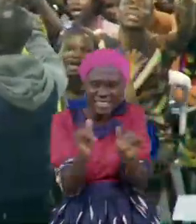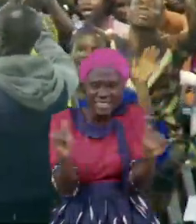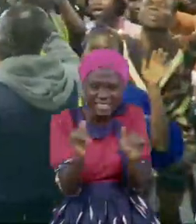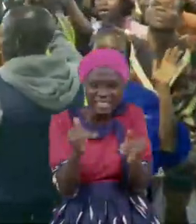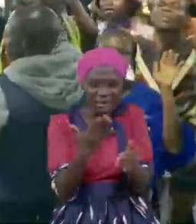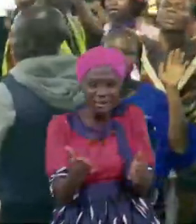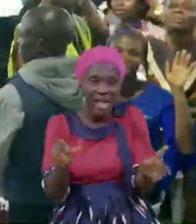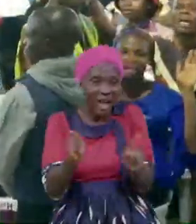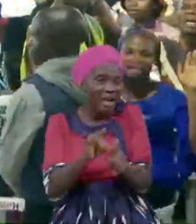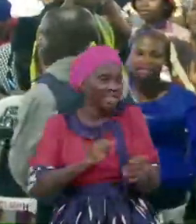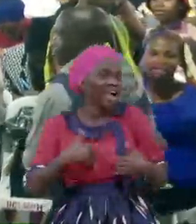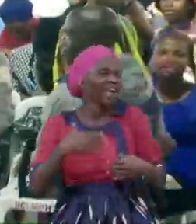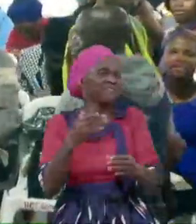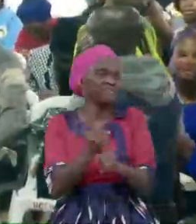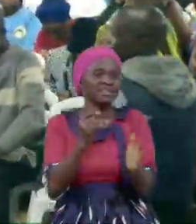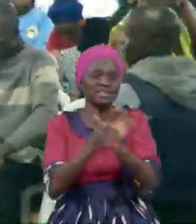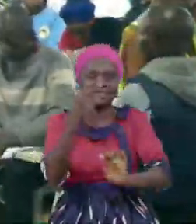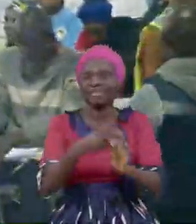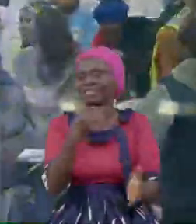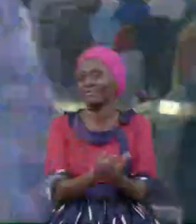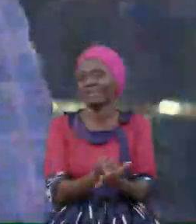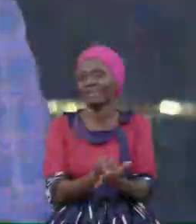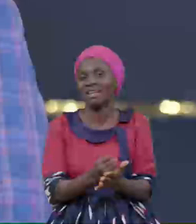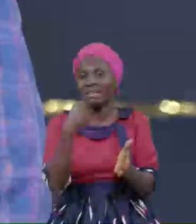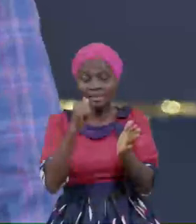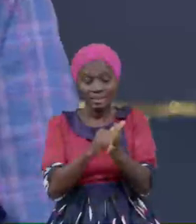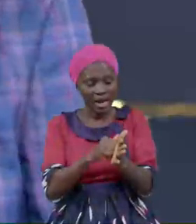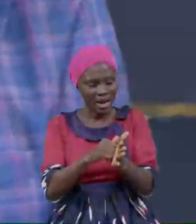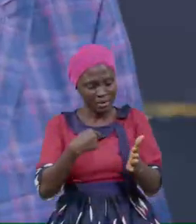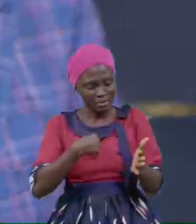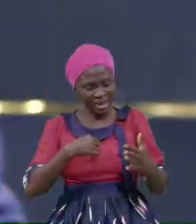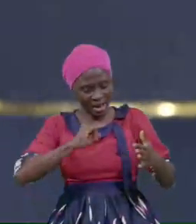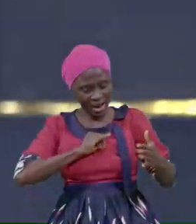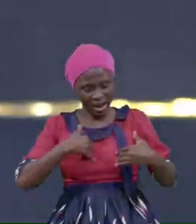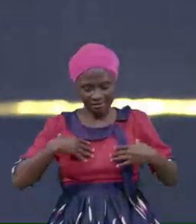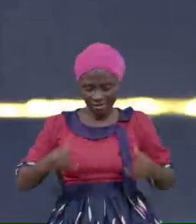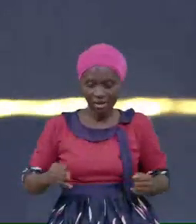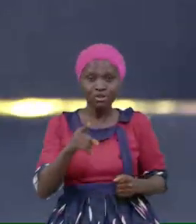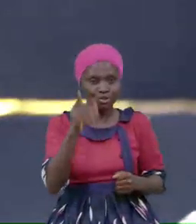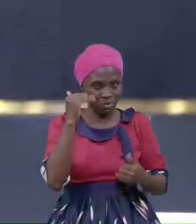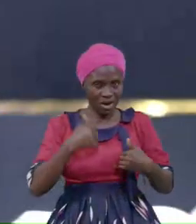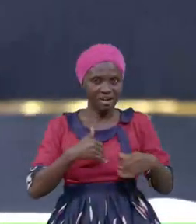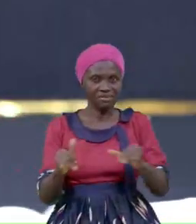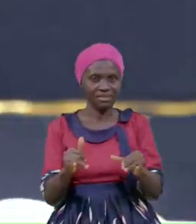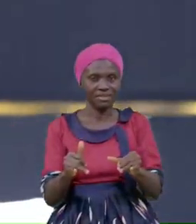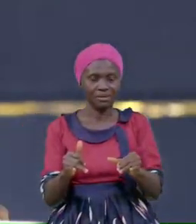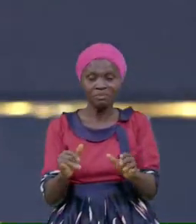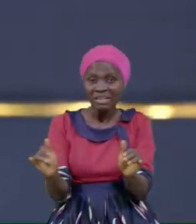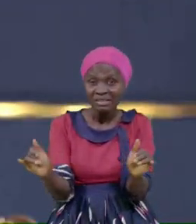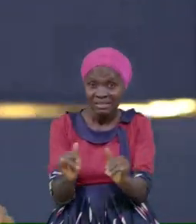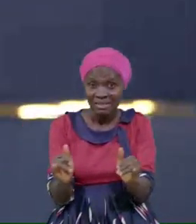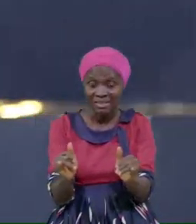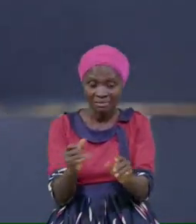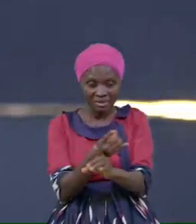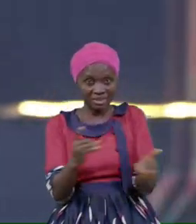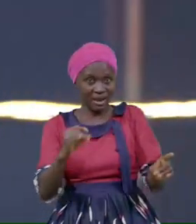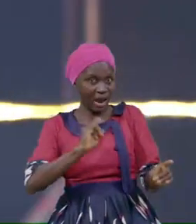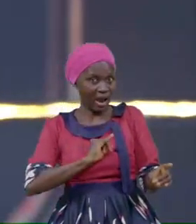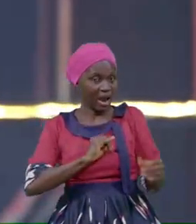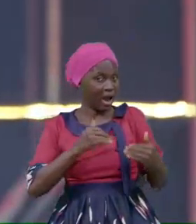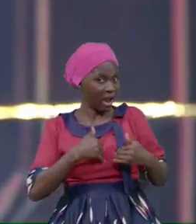The same healing I have, you'll have the same healing. The same deliverance I have, you'll have